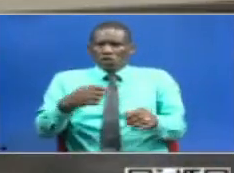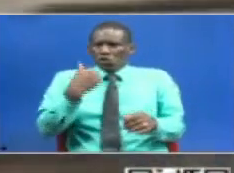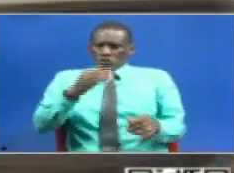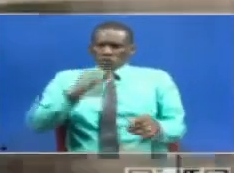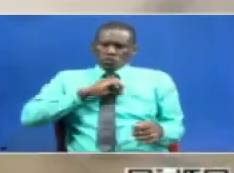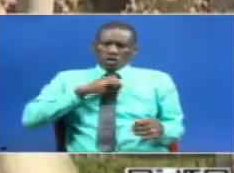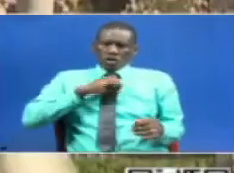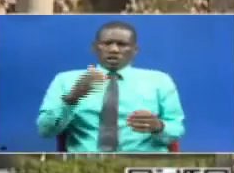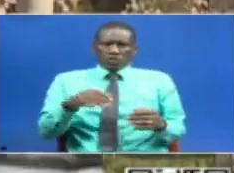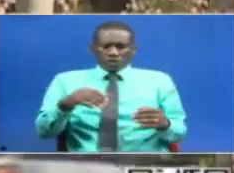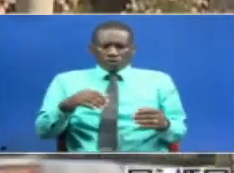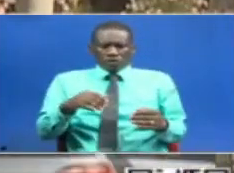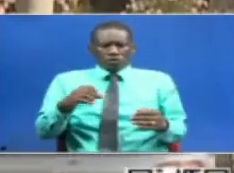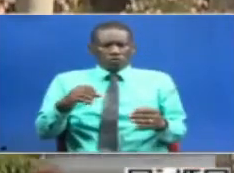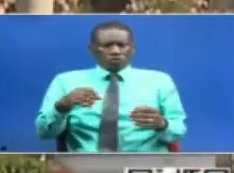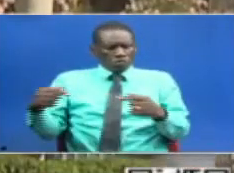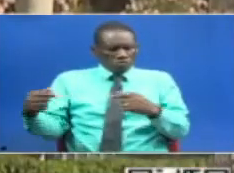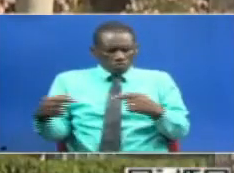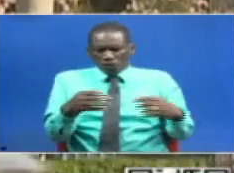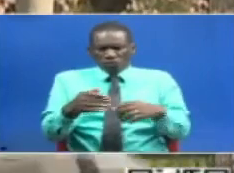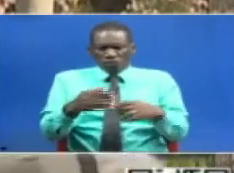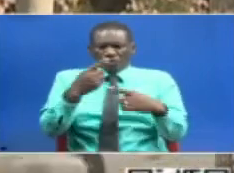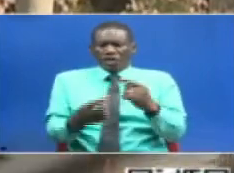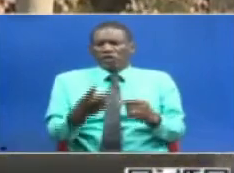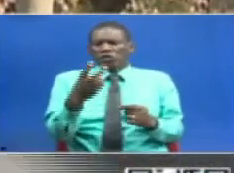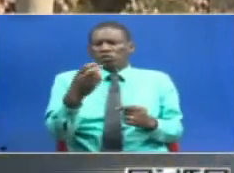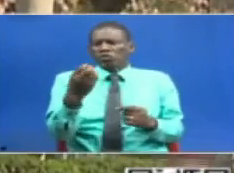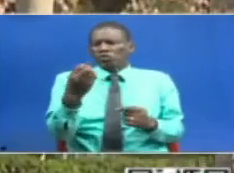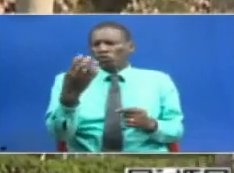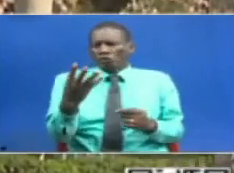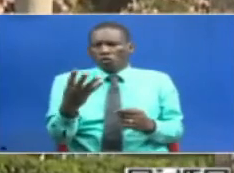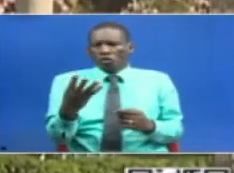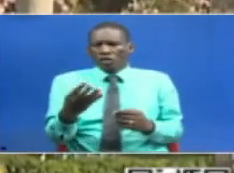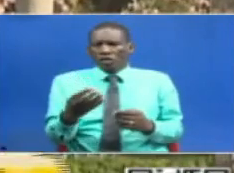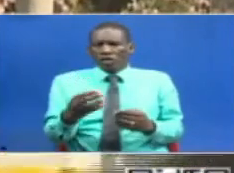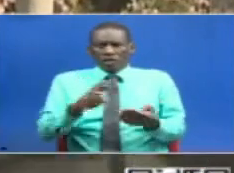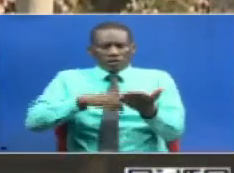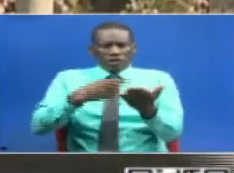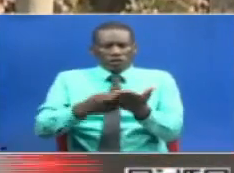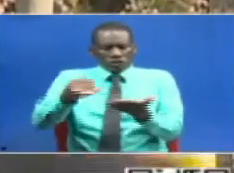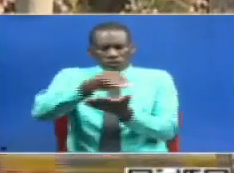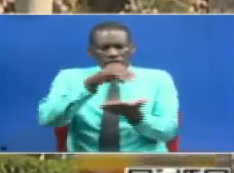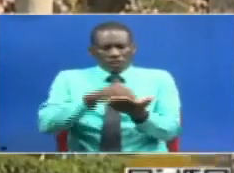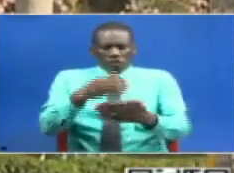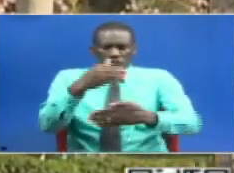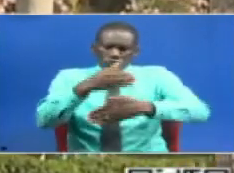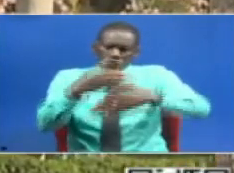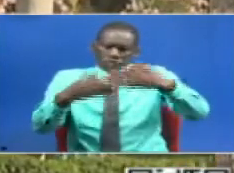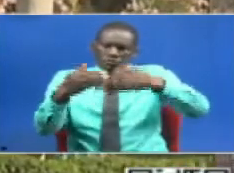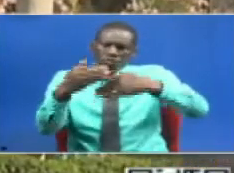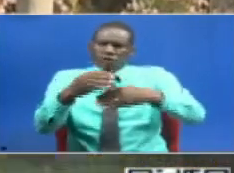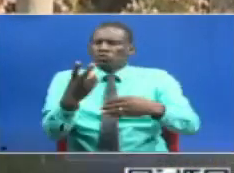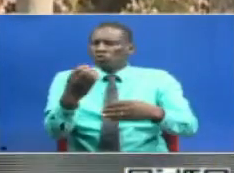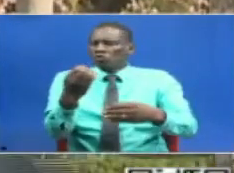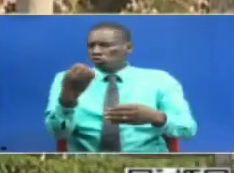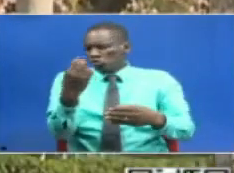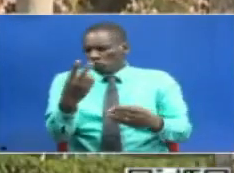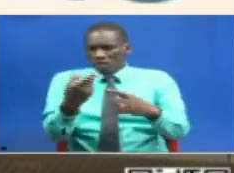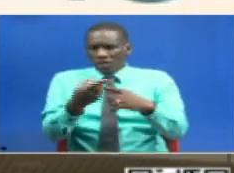in dispute since 2004. The research center was to be constructed in 2002, and the then